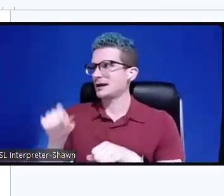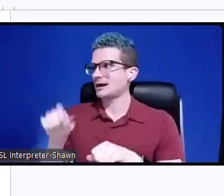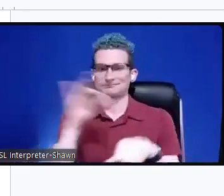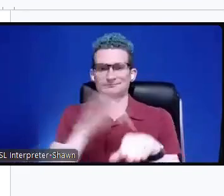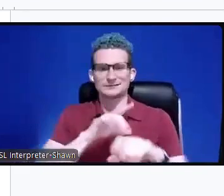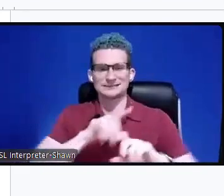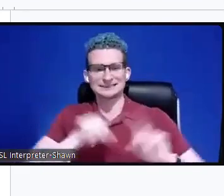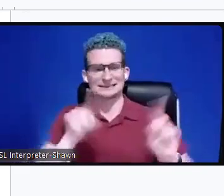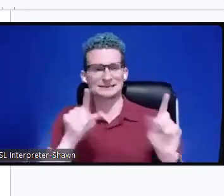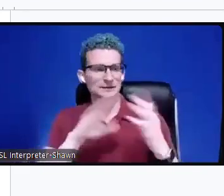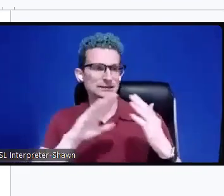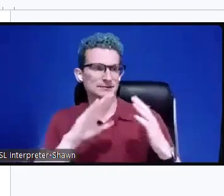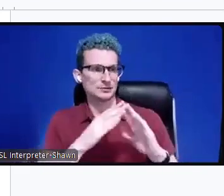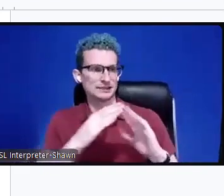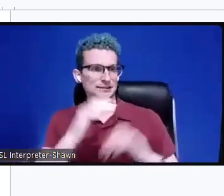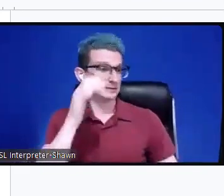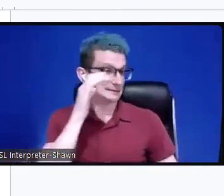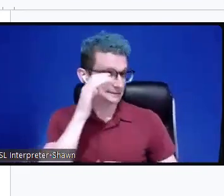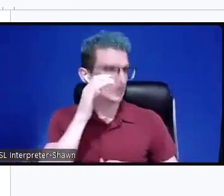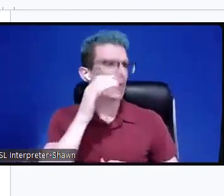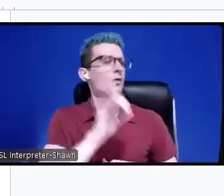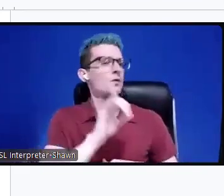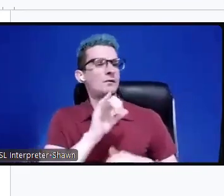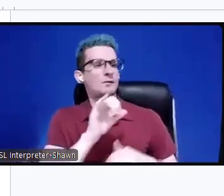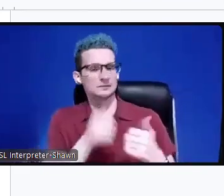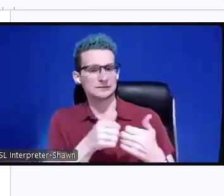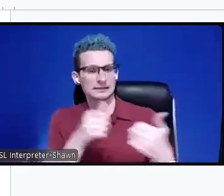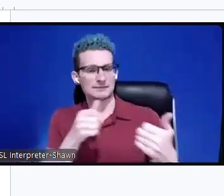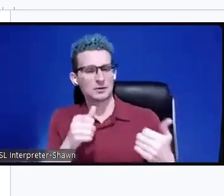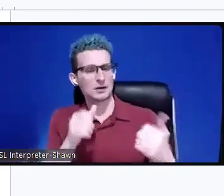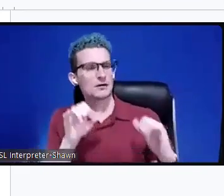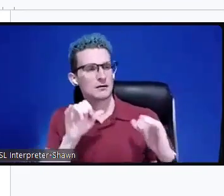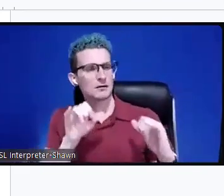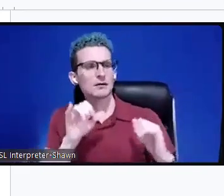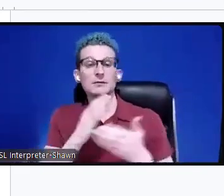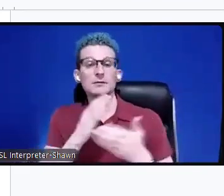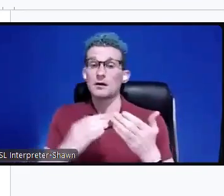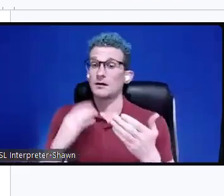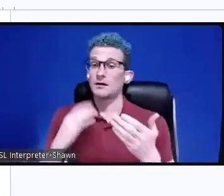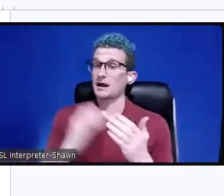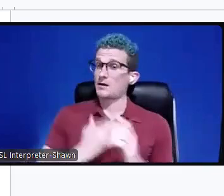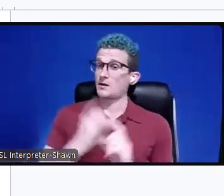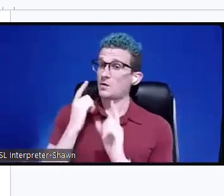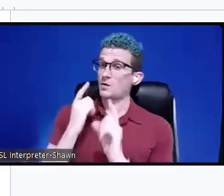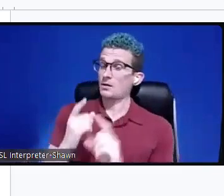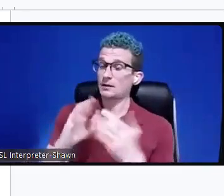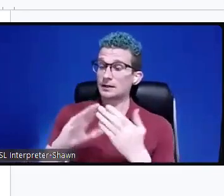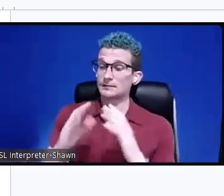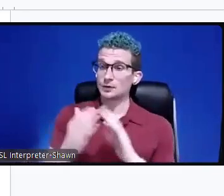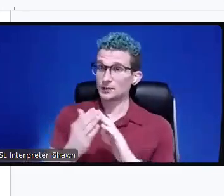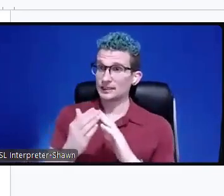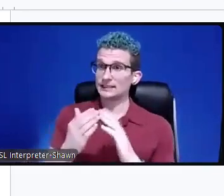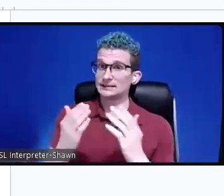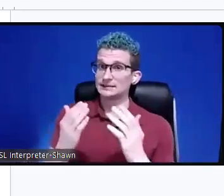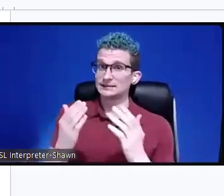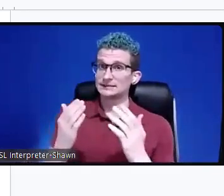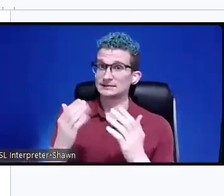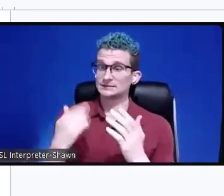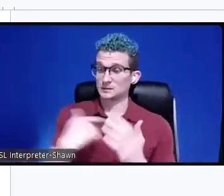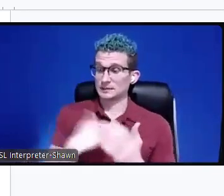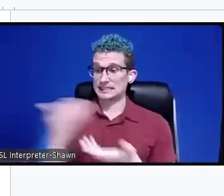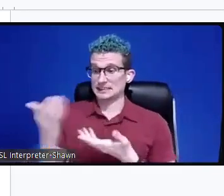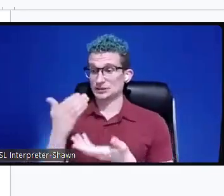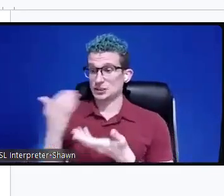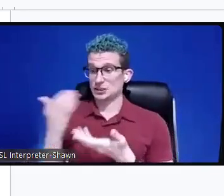Because part of what we're doing is, yes, bringing our communities to the forefront, right? Where we work and where we serve, but also, and where we live, but also thinking of that as